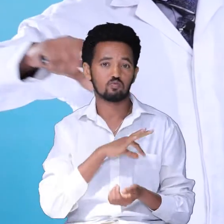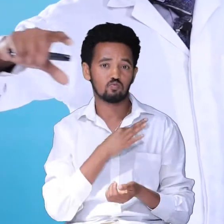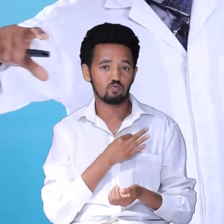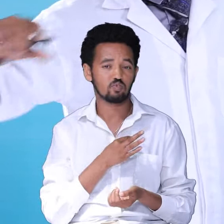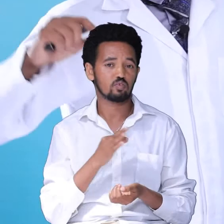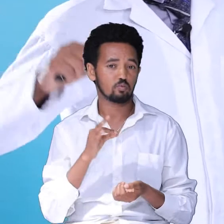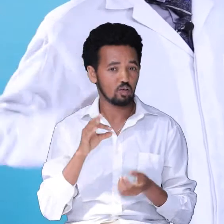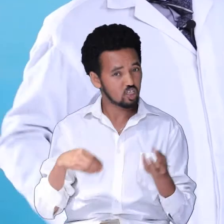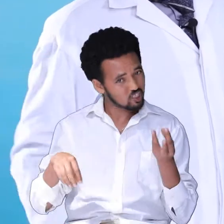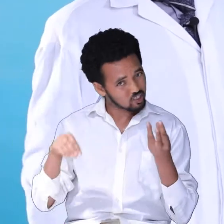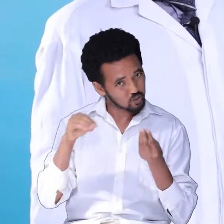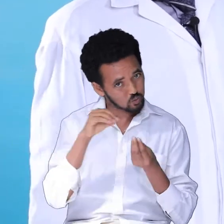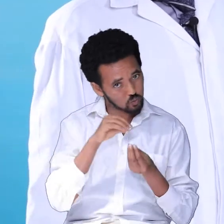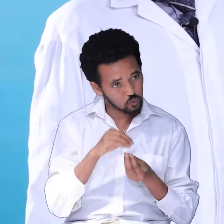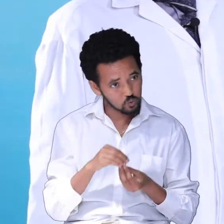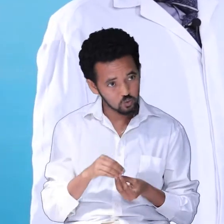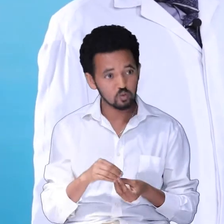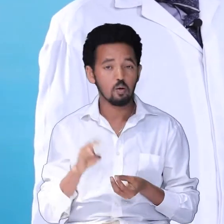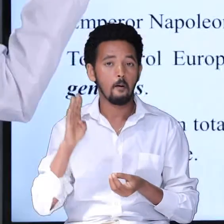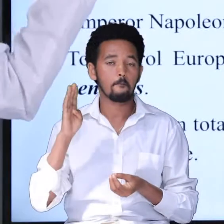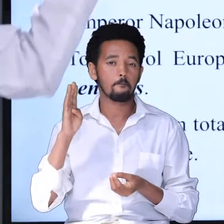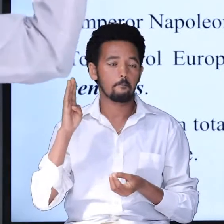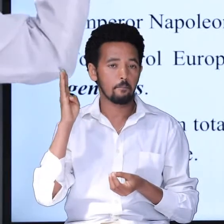Empire includes Belgium,